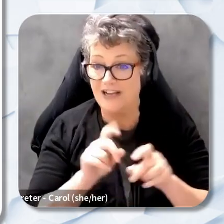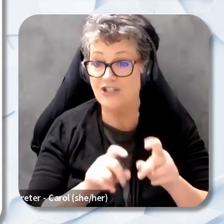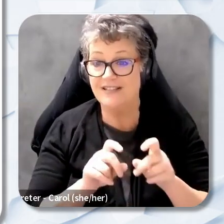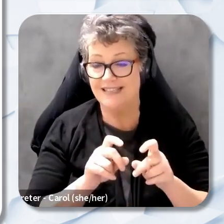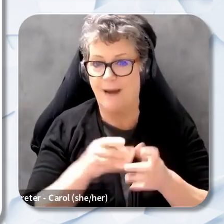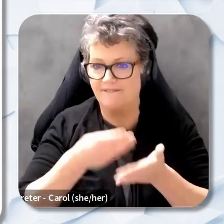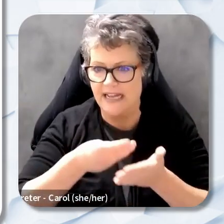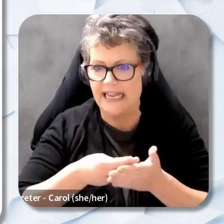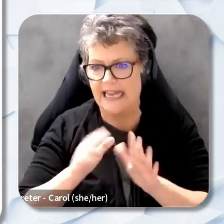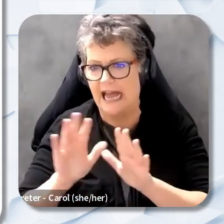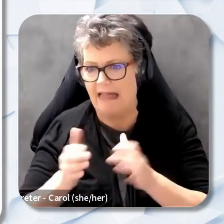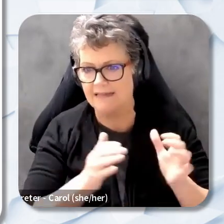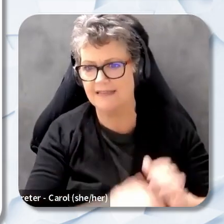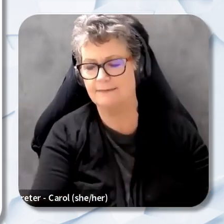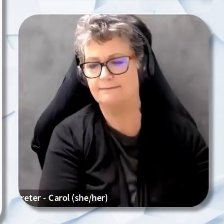questions around class.